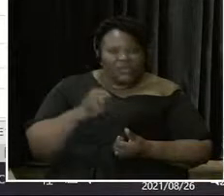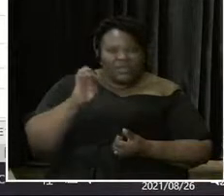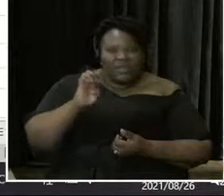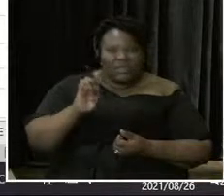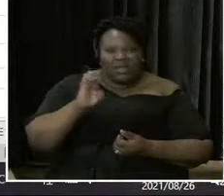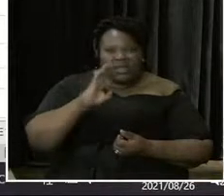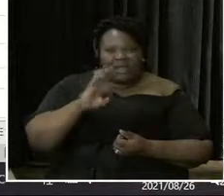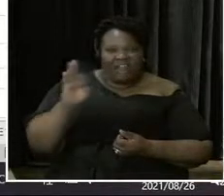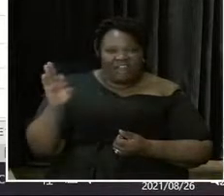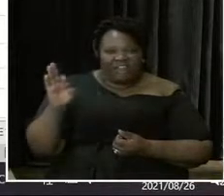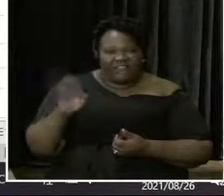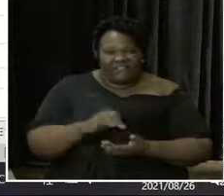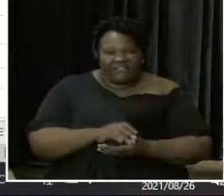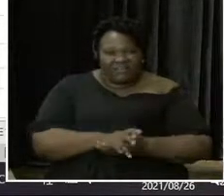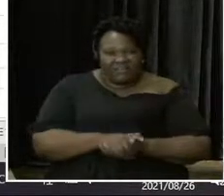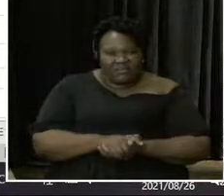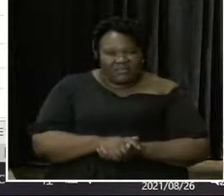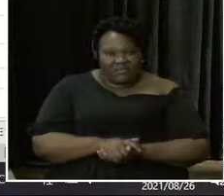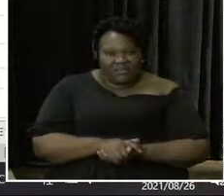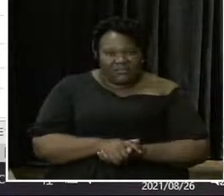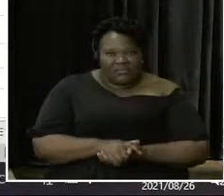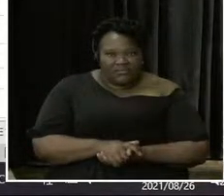EFF is against.